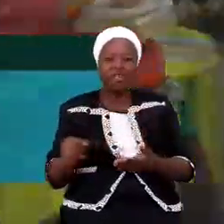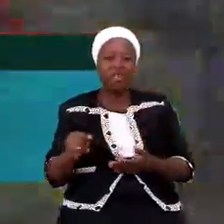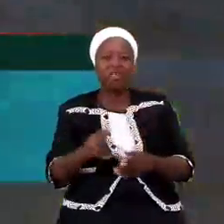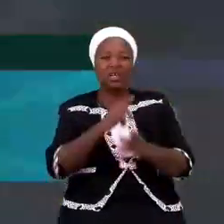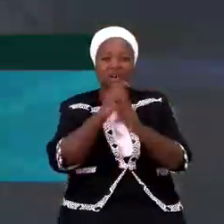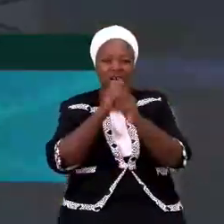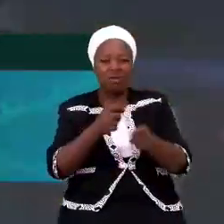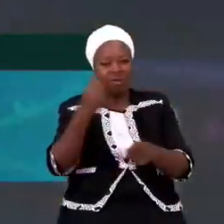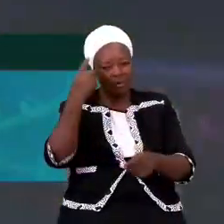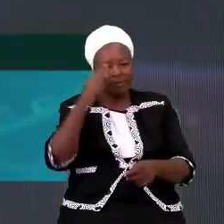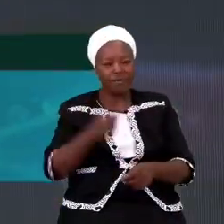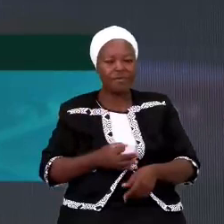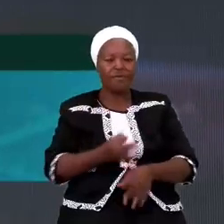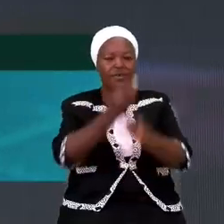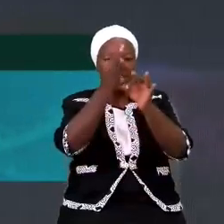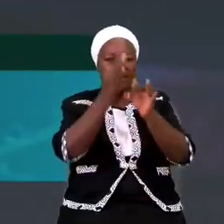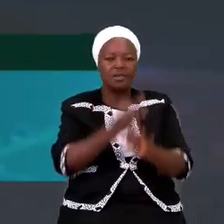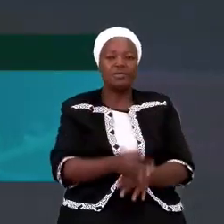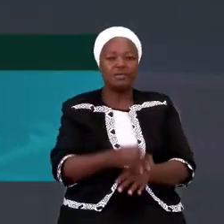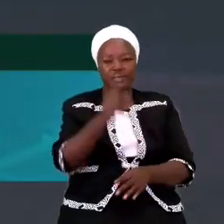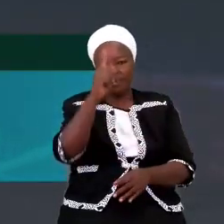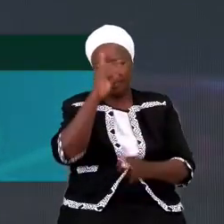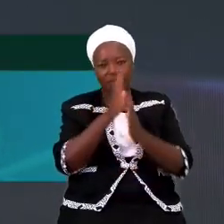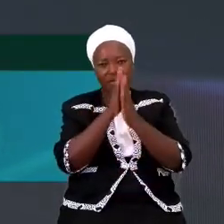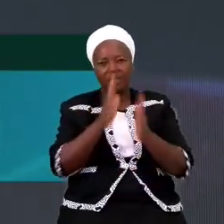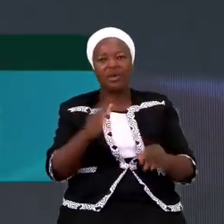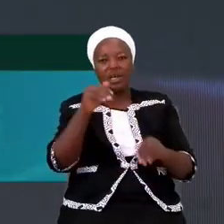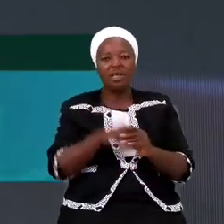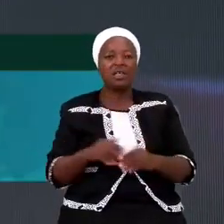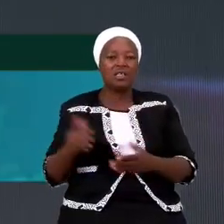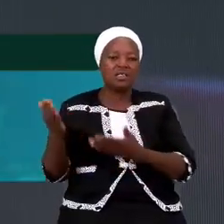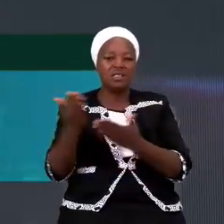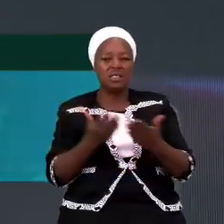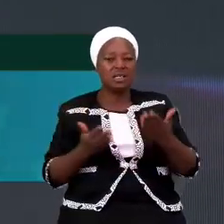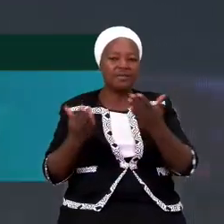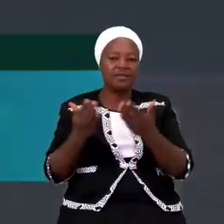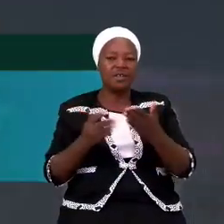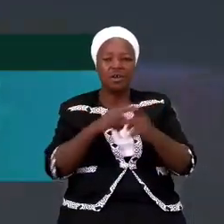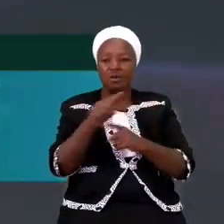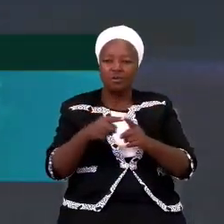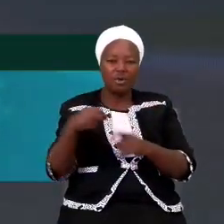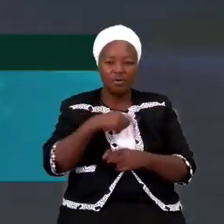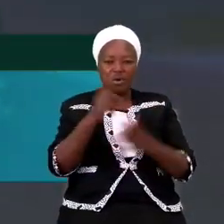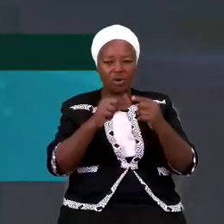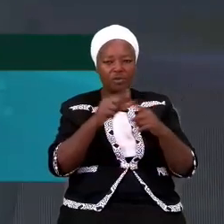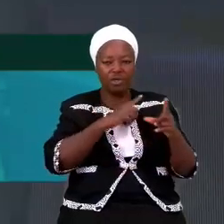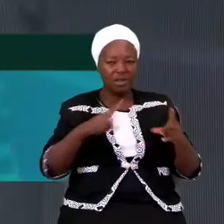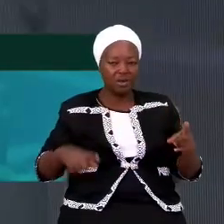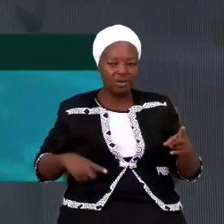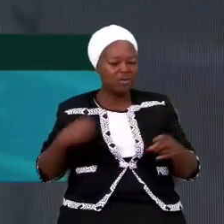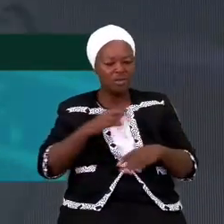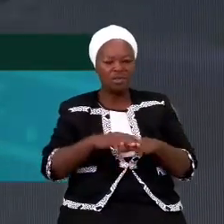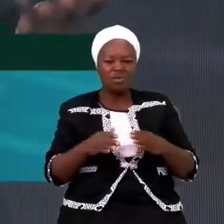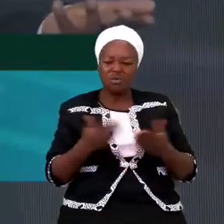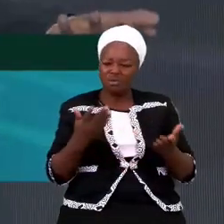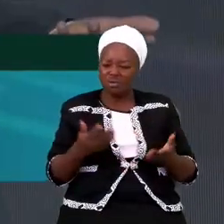the Lord, we don't wait until somebody makes me a worker. In my street, in my